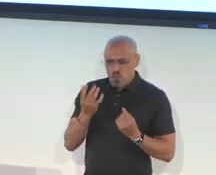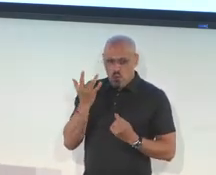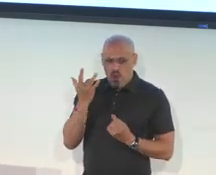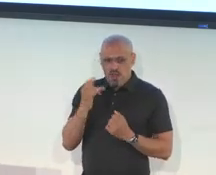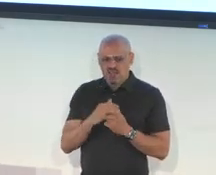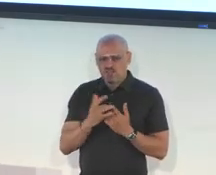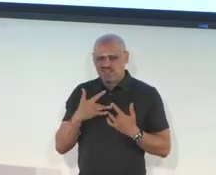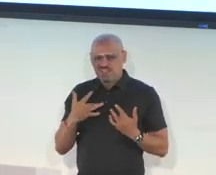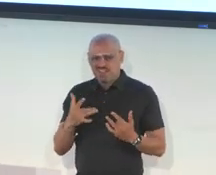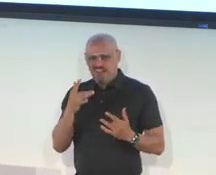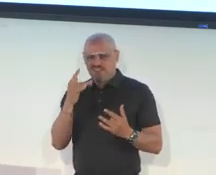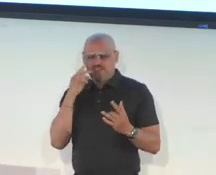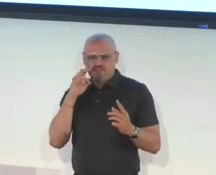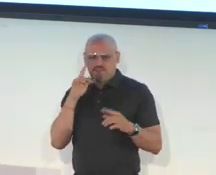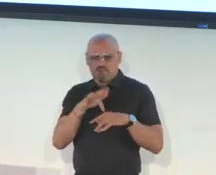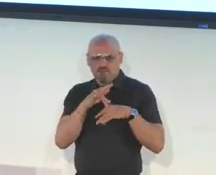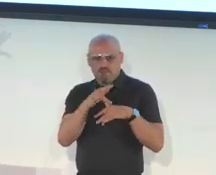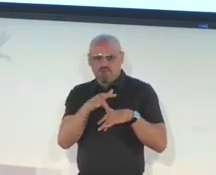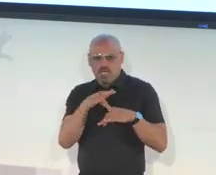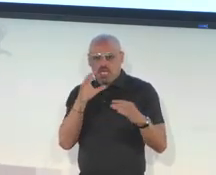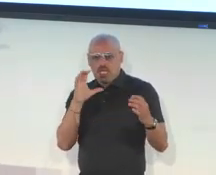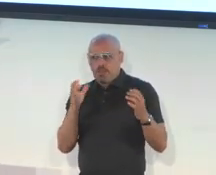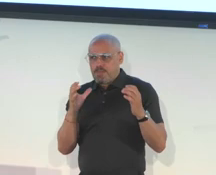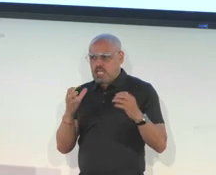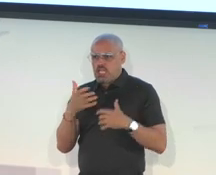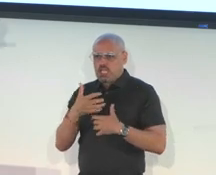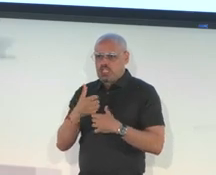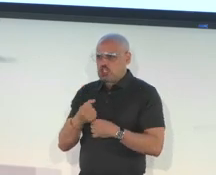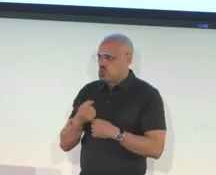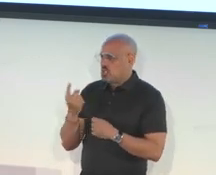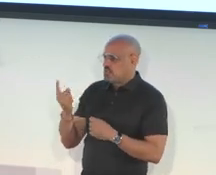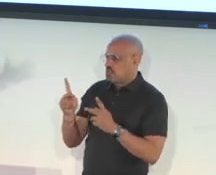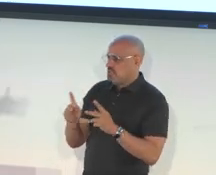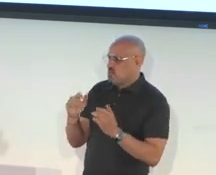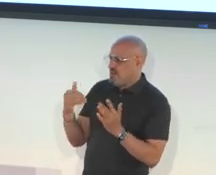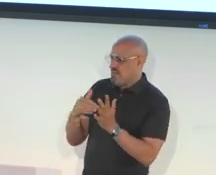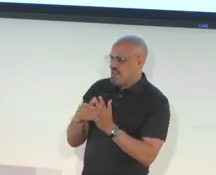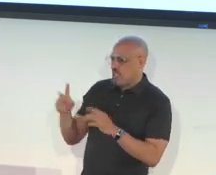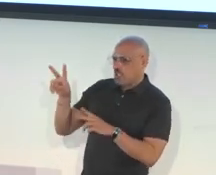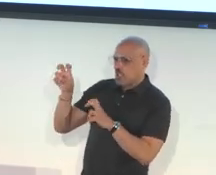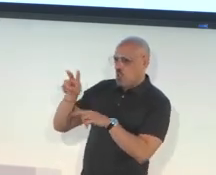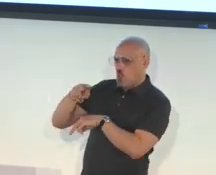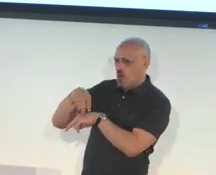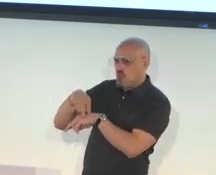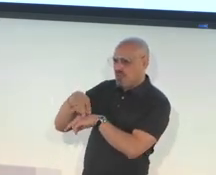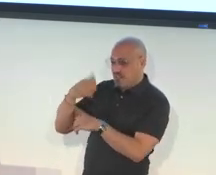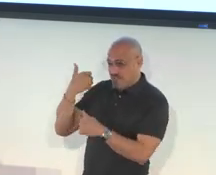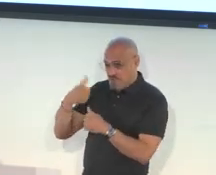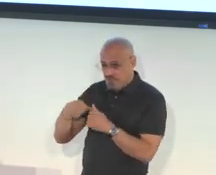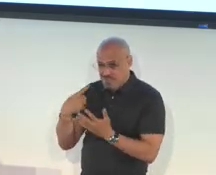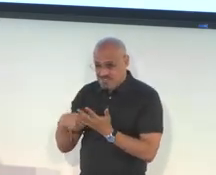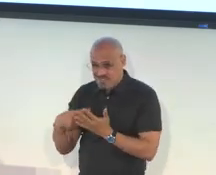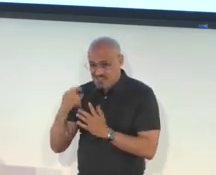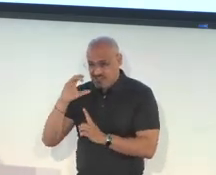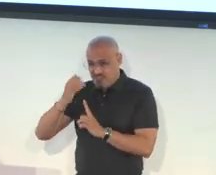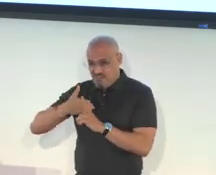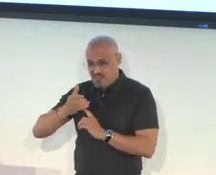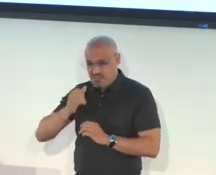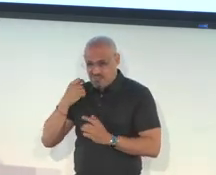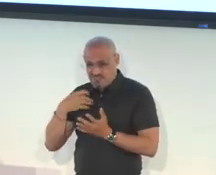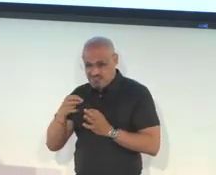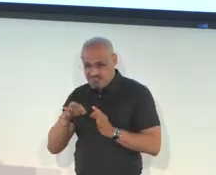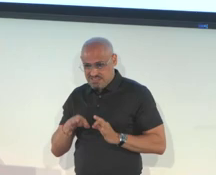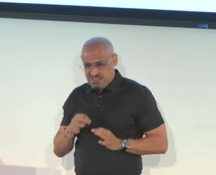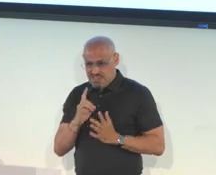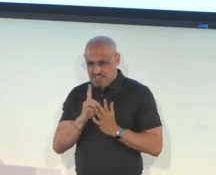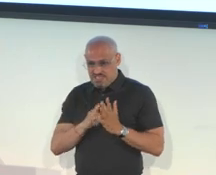we tend to fixate on comparing, contrast and people against the norm. When we were talking about avatar designs yesterday, this was a factor